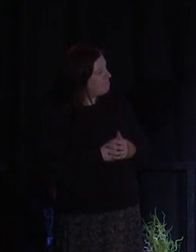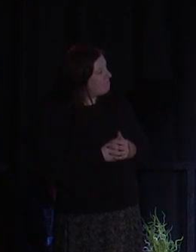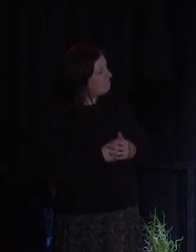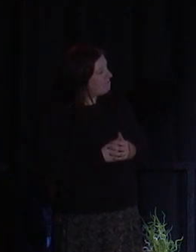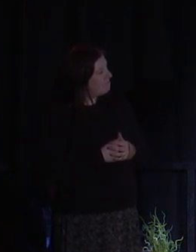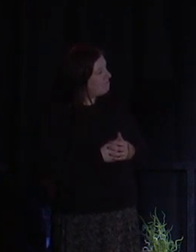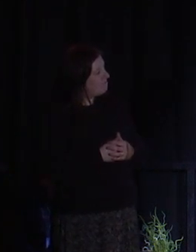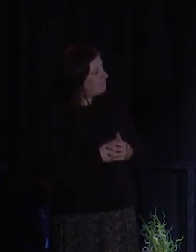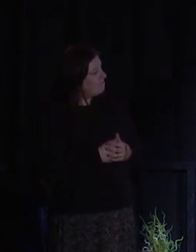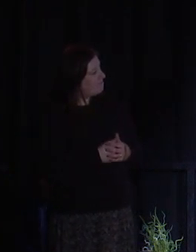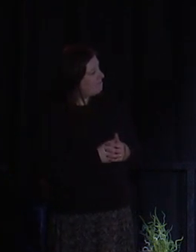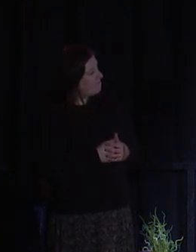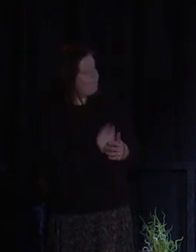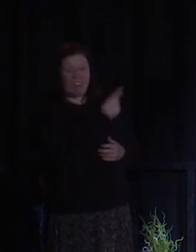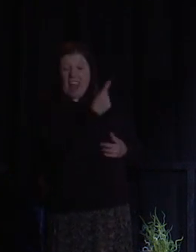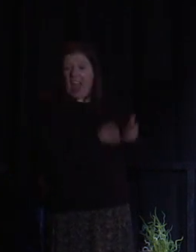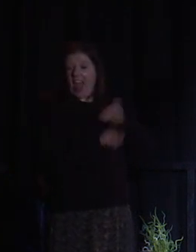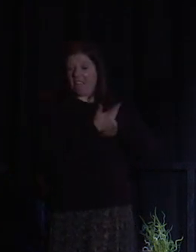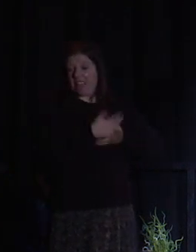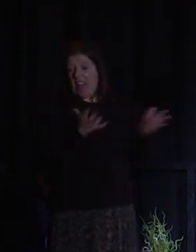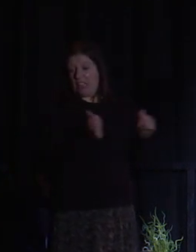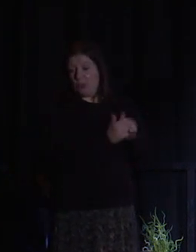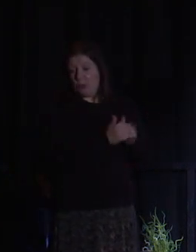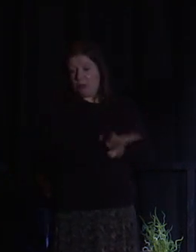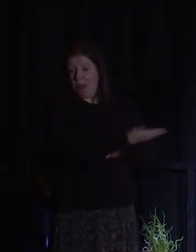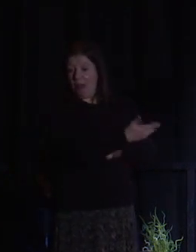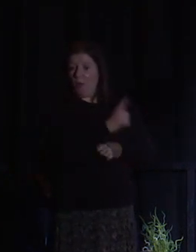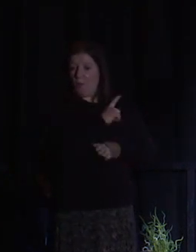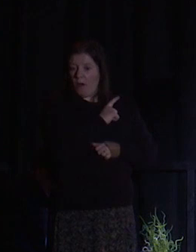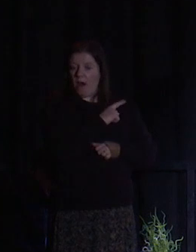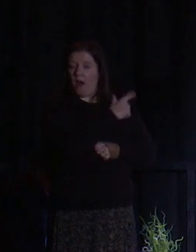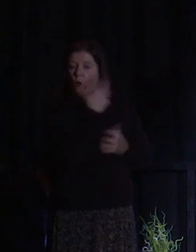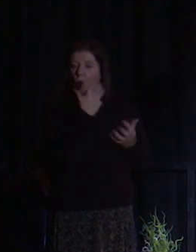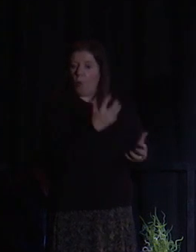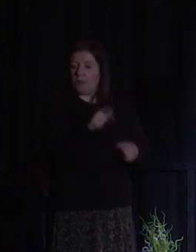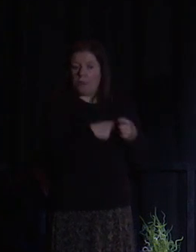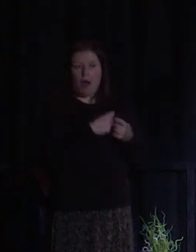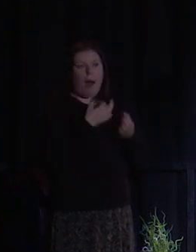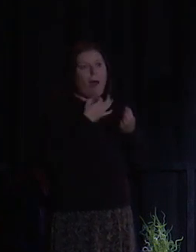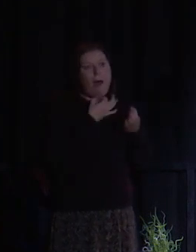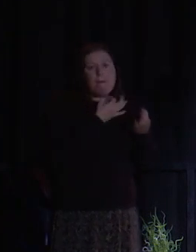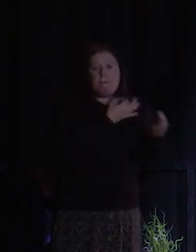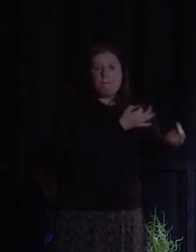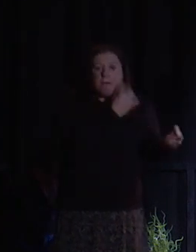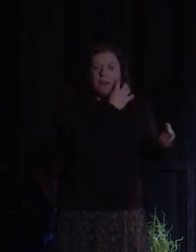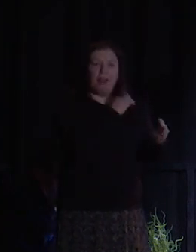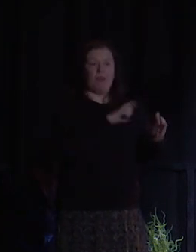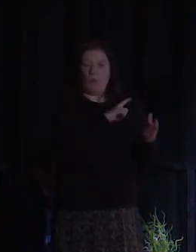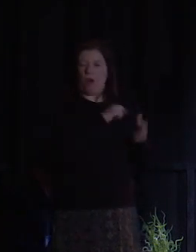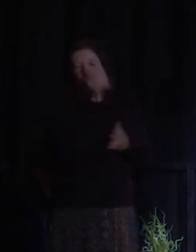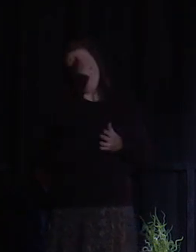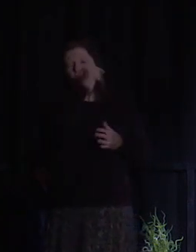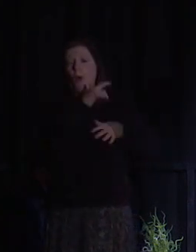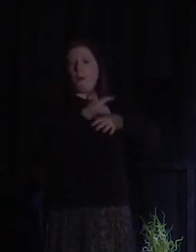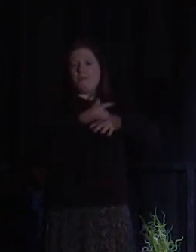The Howlers are exceptional for a range of events to really draw the audience into the action, breaking down that kind of line of audience and